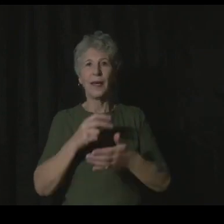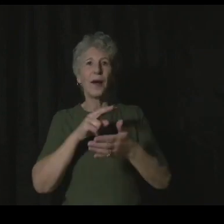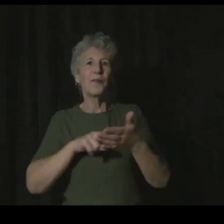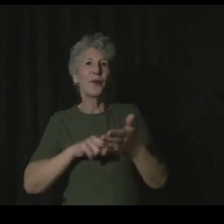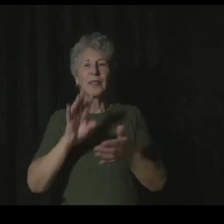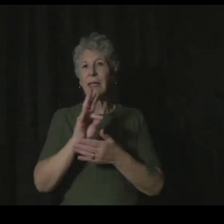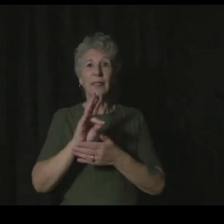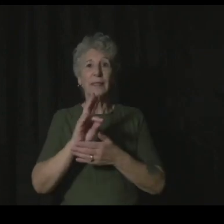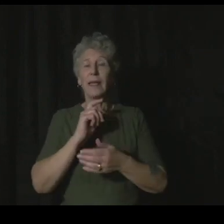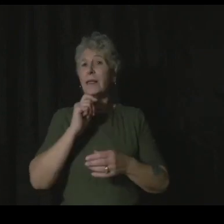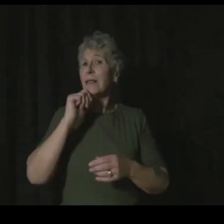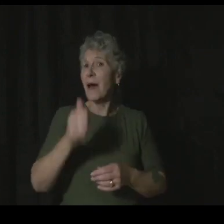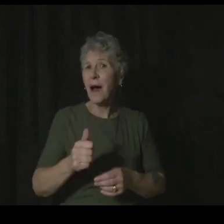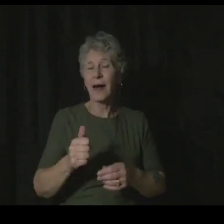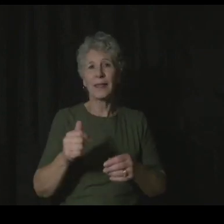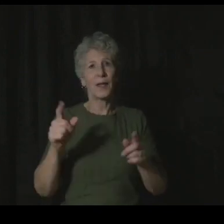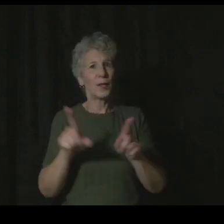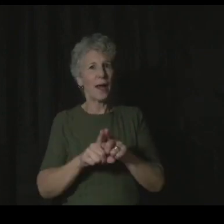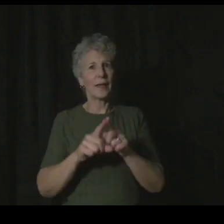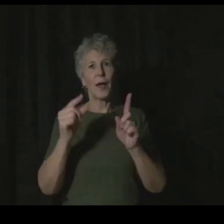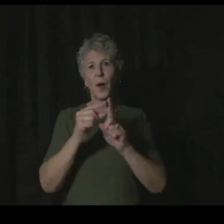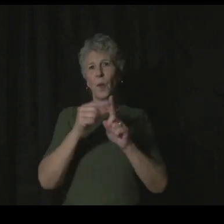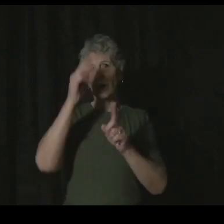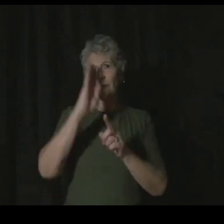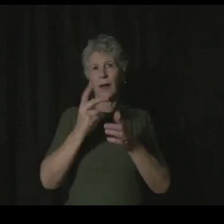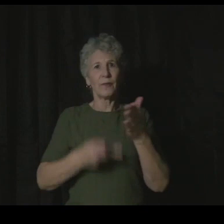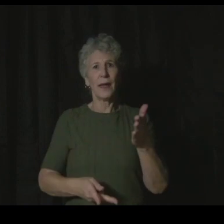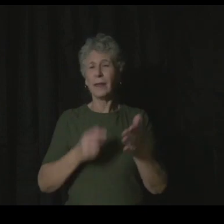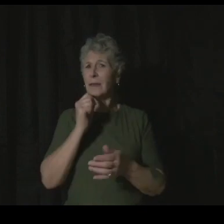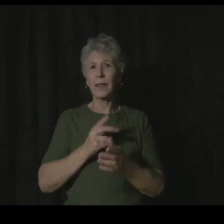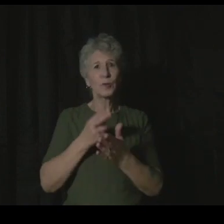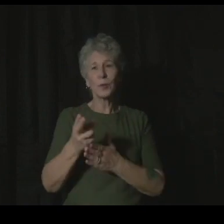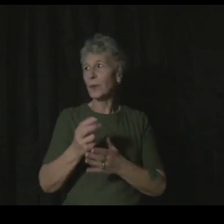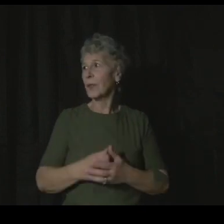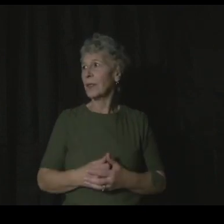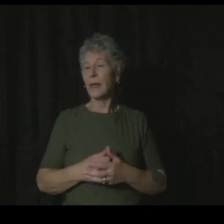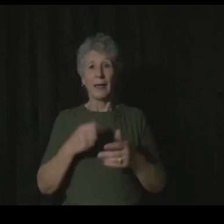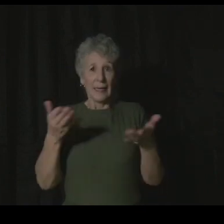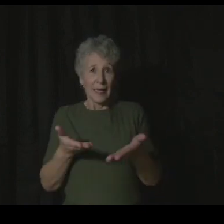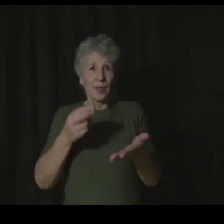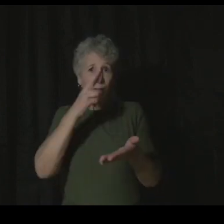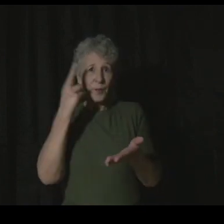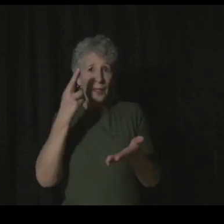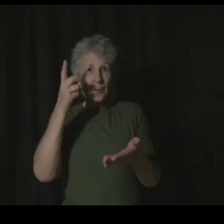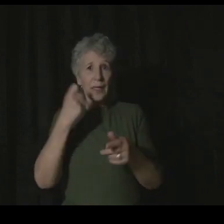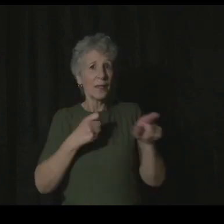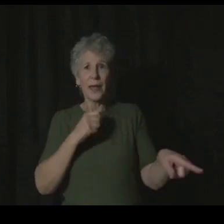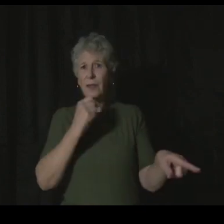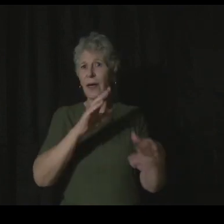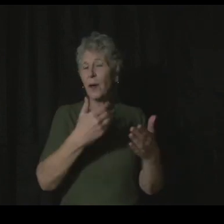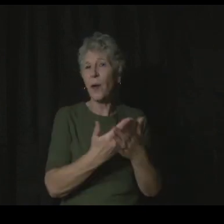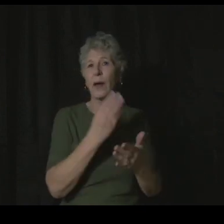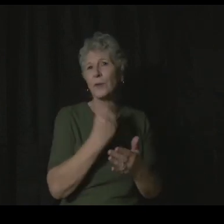not as though the word of God has failed. It's not true. And this is the reason, for they are not all Israel who are